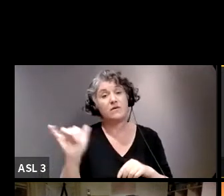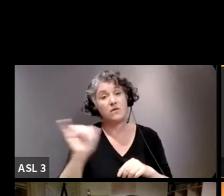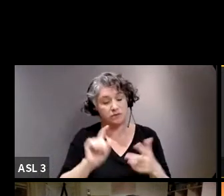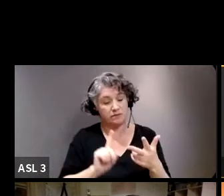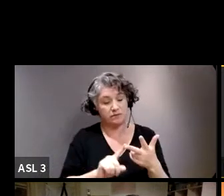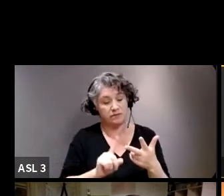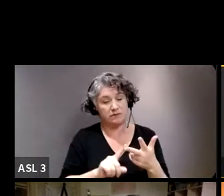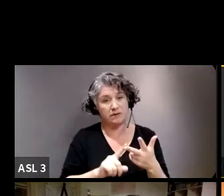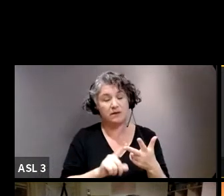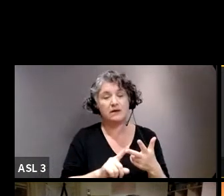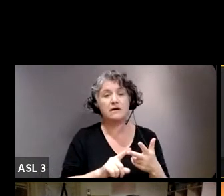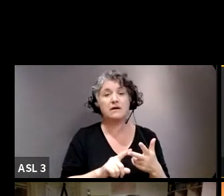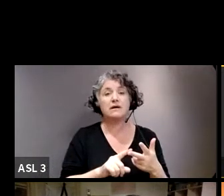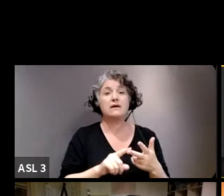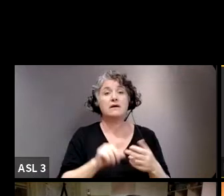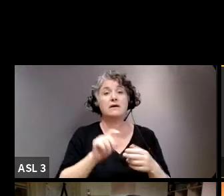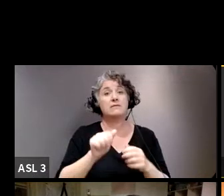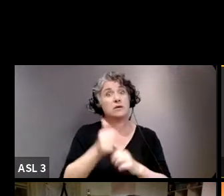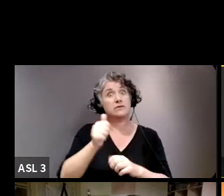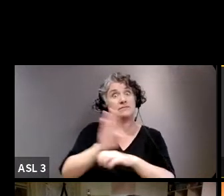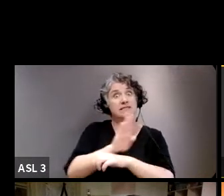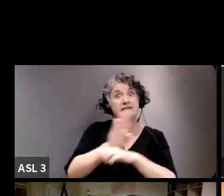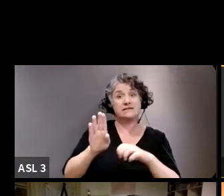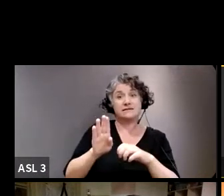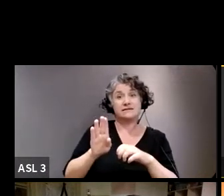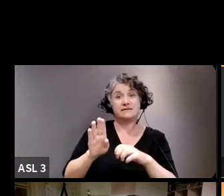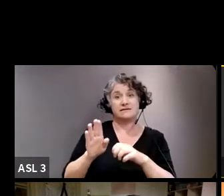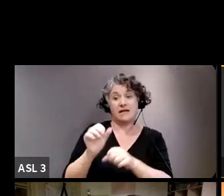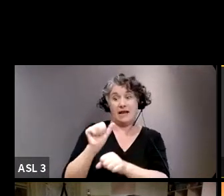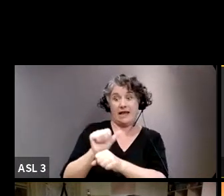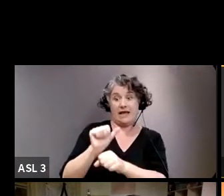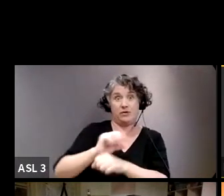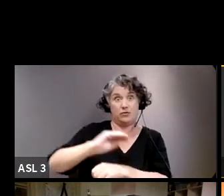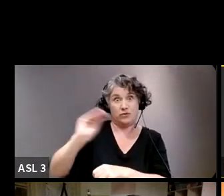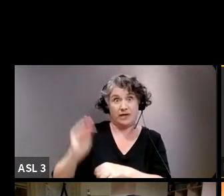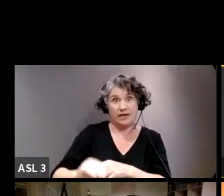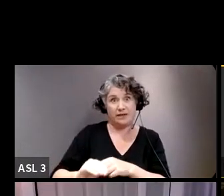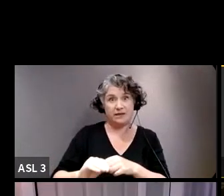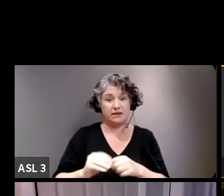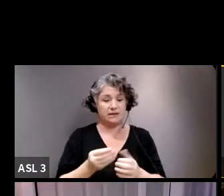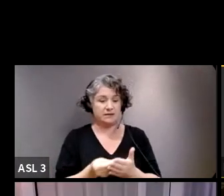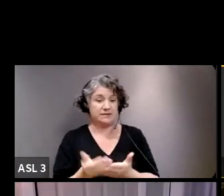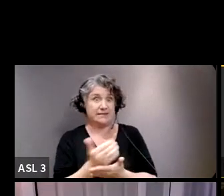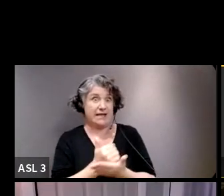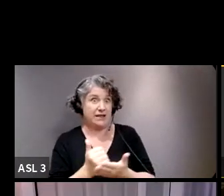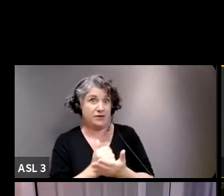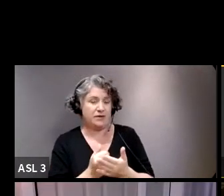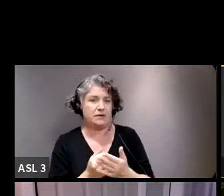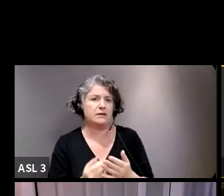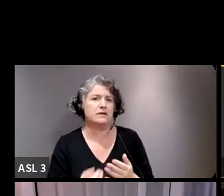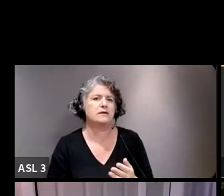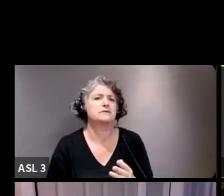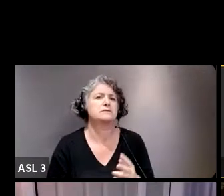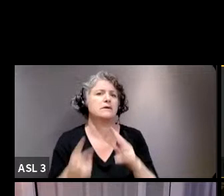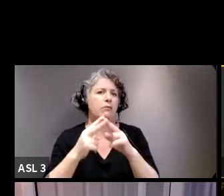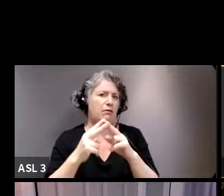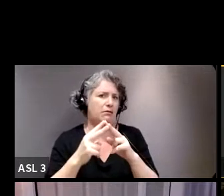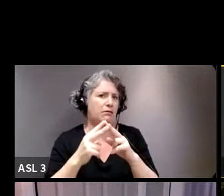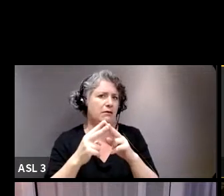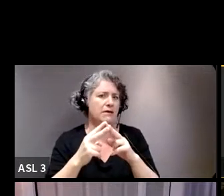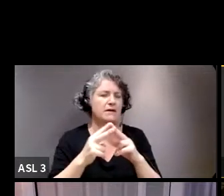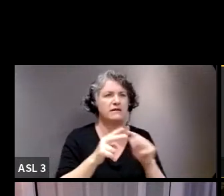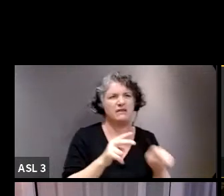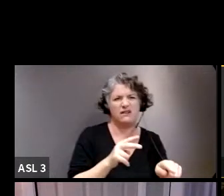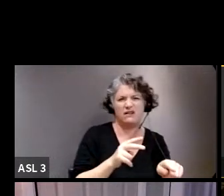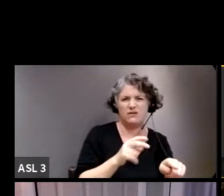labor rate is about two times their salary so particularly for a larger organization like ops and i think you have about 2100 staff at